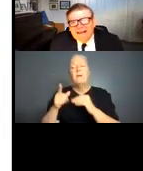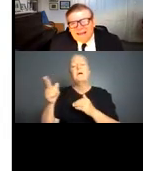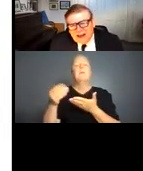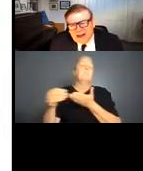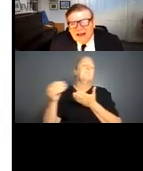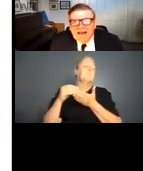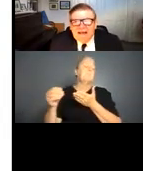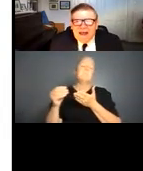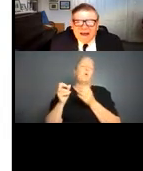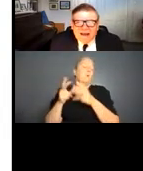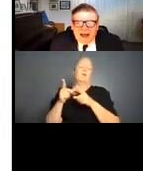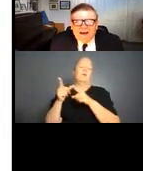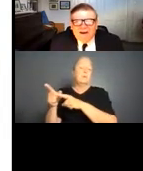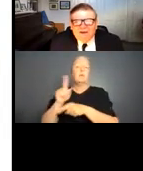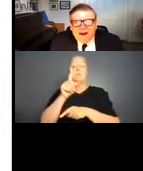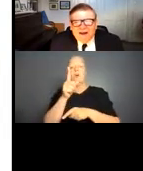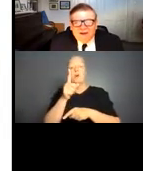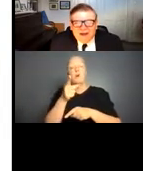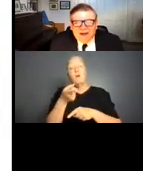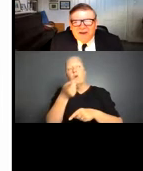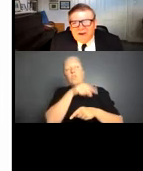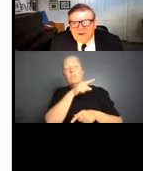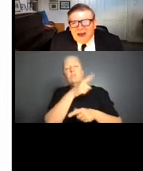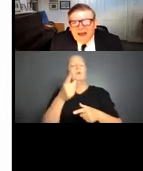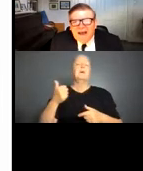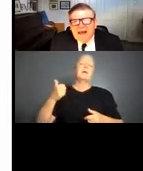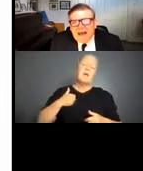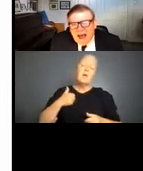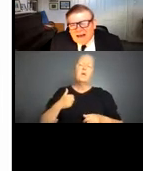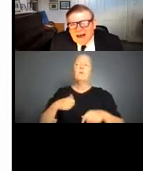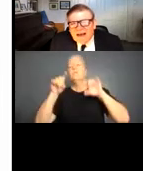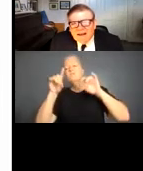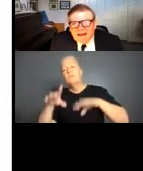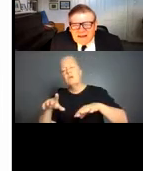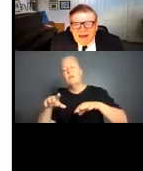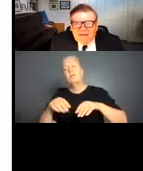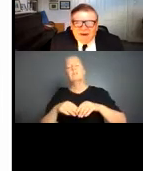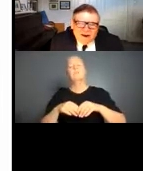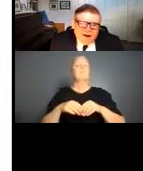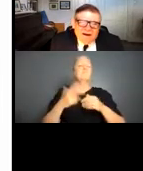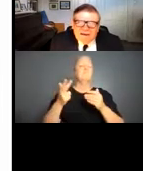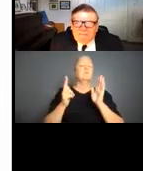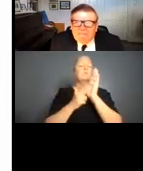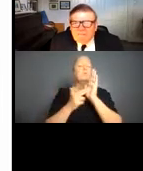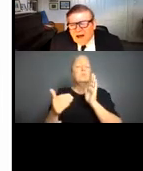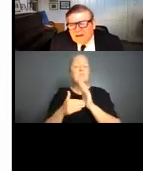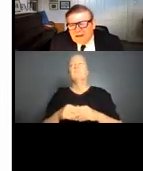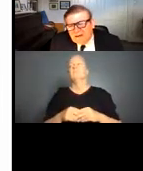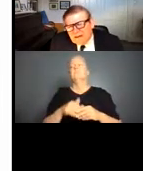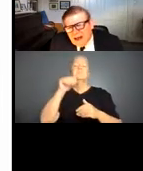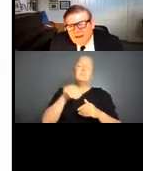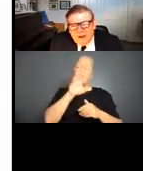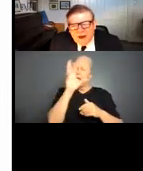it is certainly in Canada, Australia, New Zealand, the UK, and I think South Africa and some